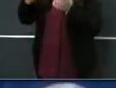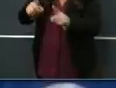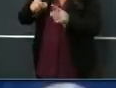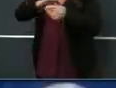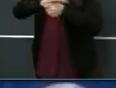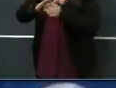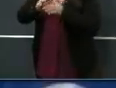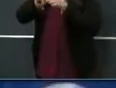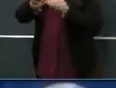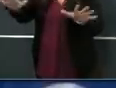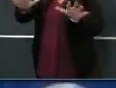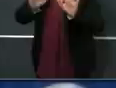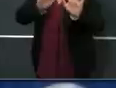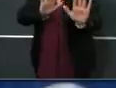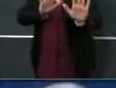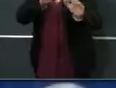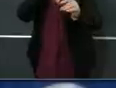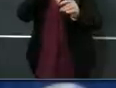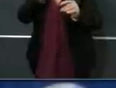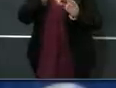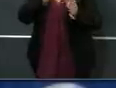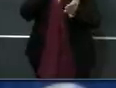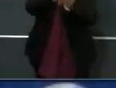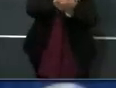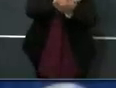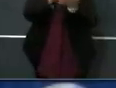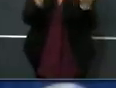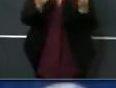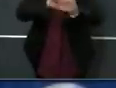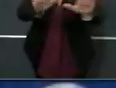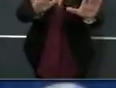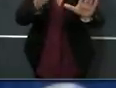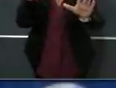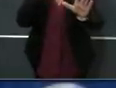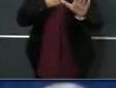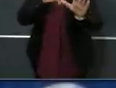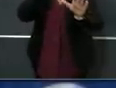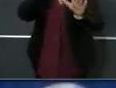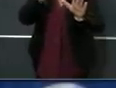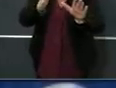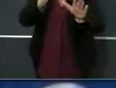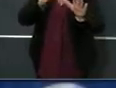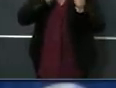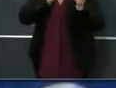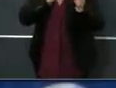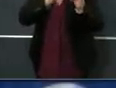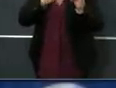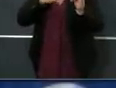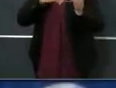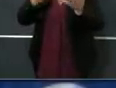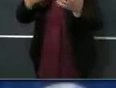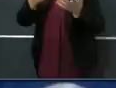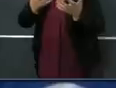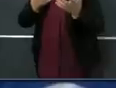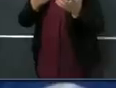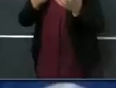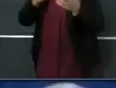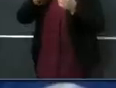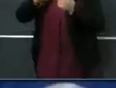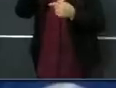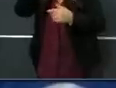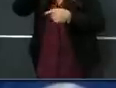regretting and pulling the plug too early. We're going to lean in. We are leaning in. I'm as eager as you to answer the question,